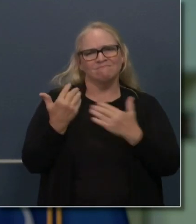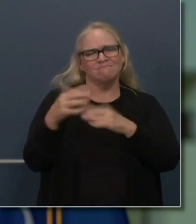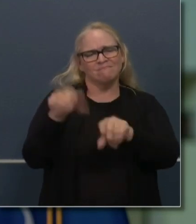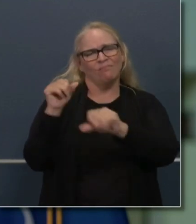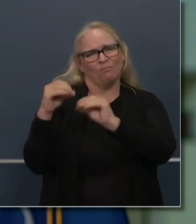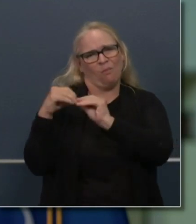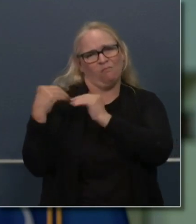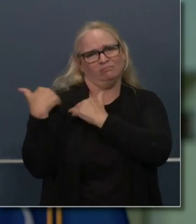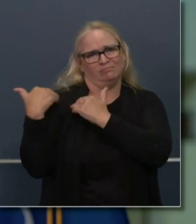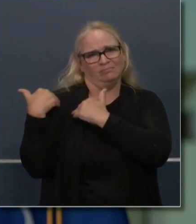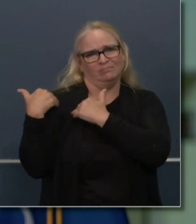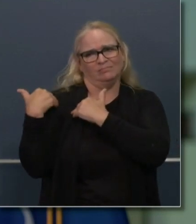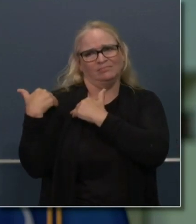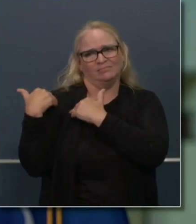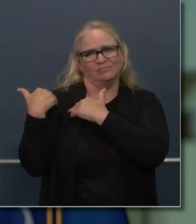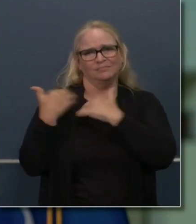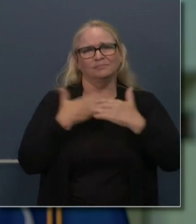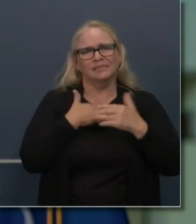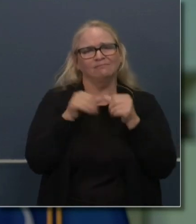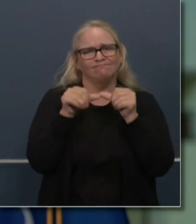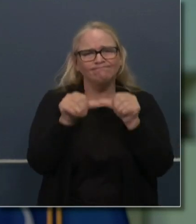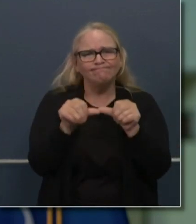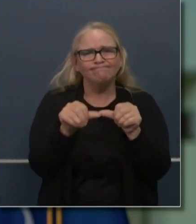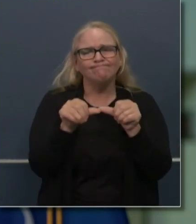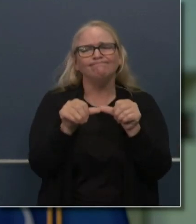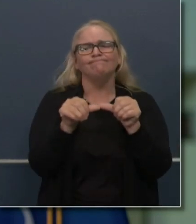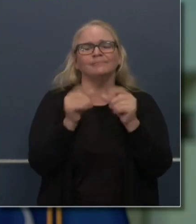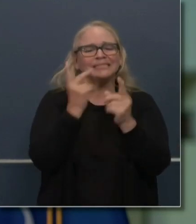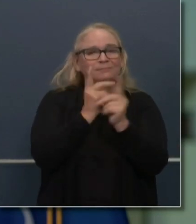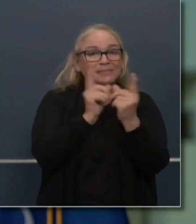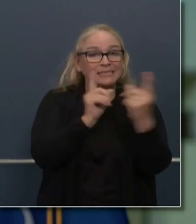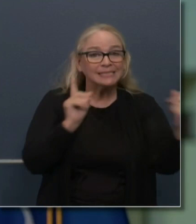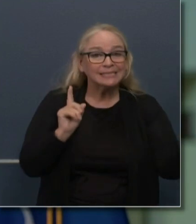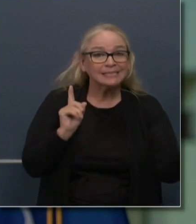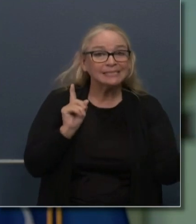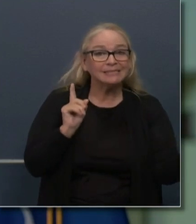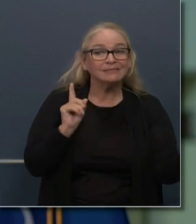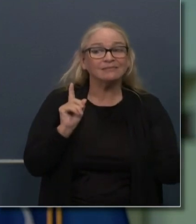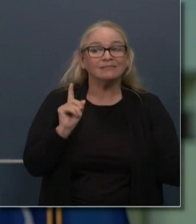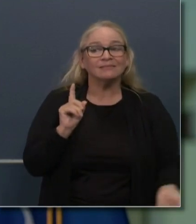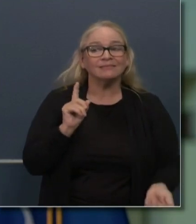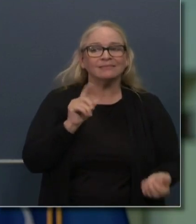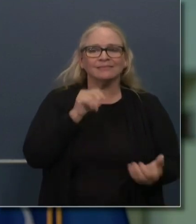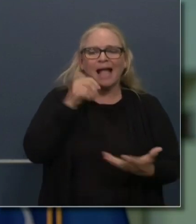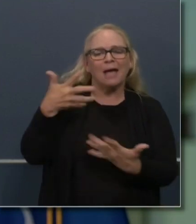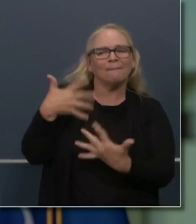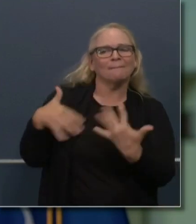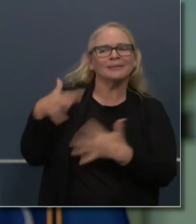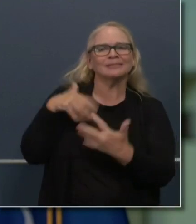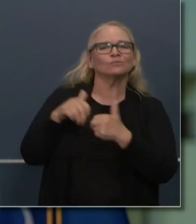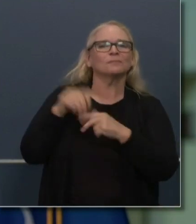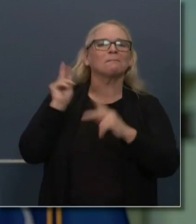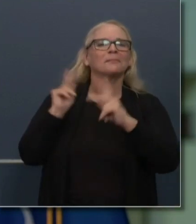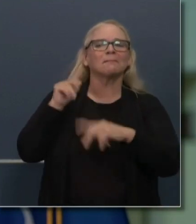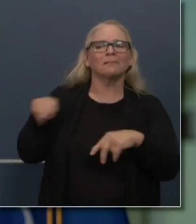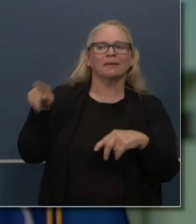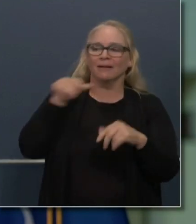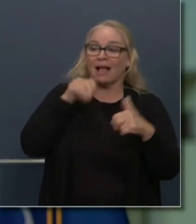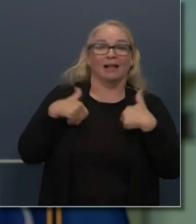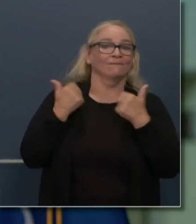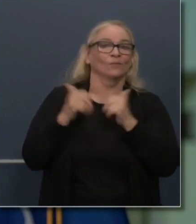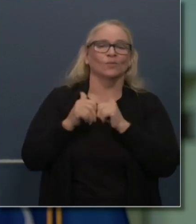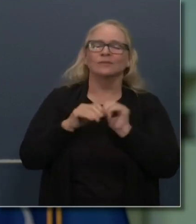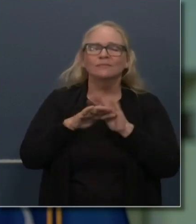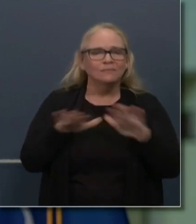we're all doing, in terms of physical distancing, in terms of not mixing with cohorts outside of our household and